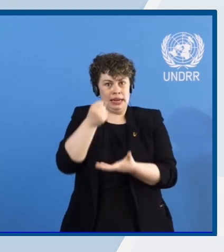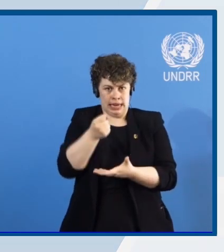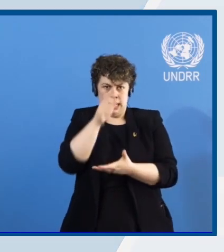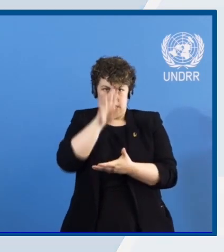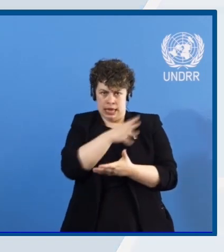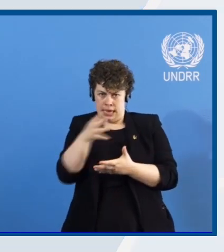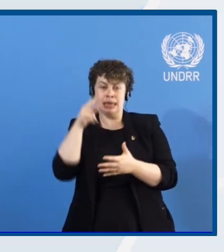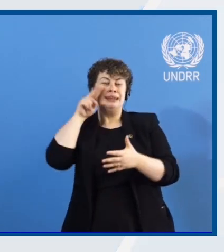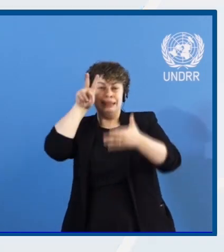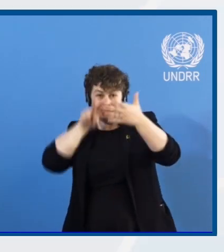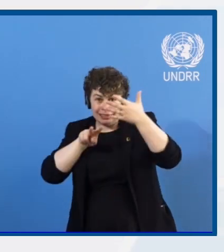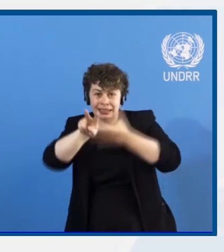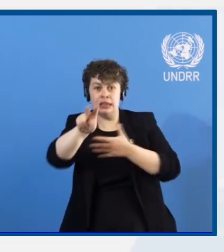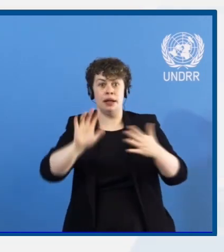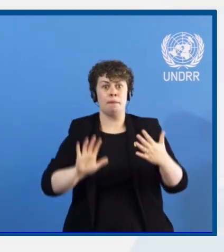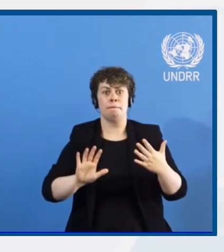about the disaster.